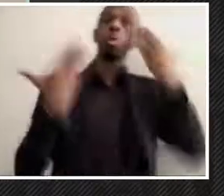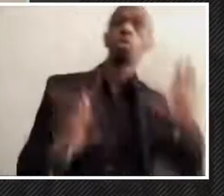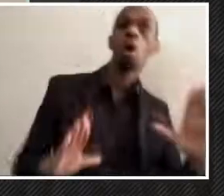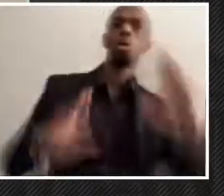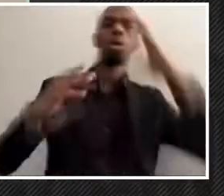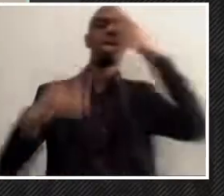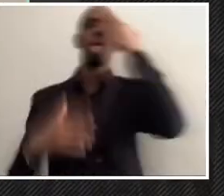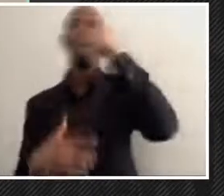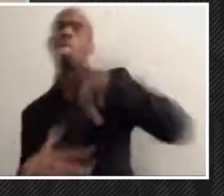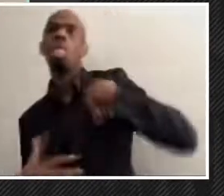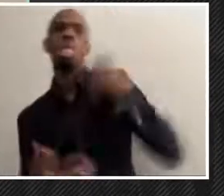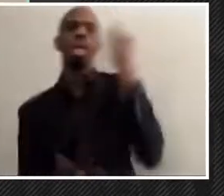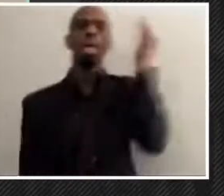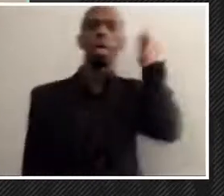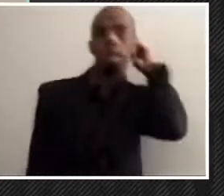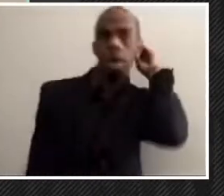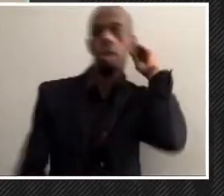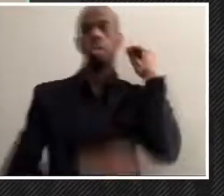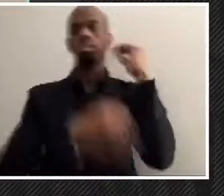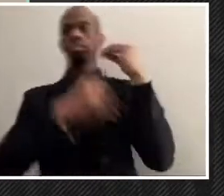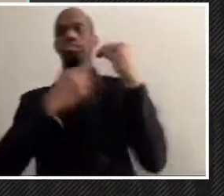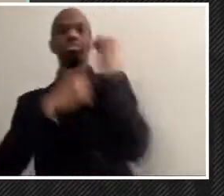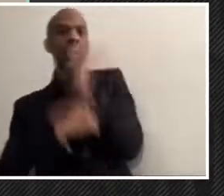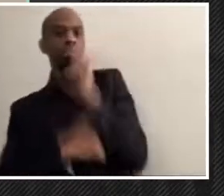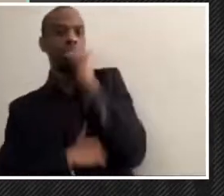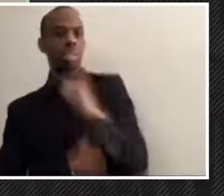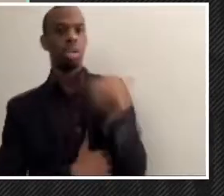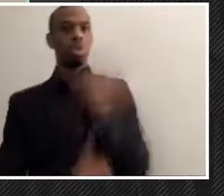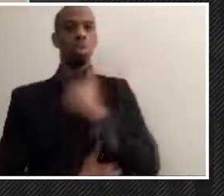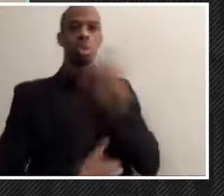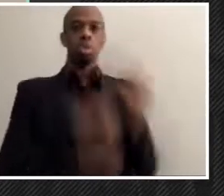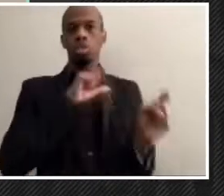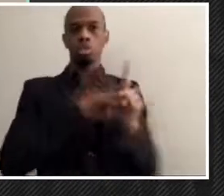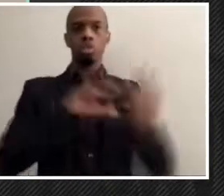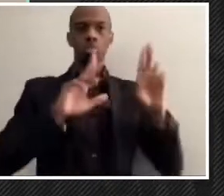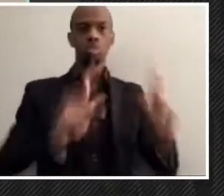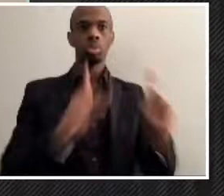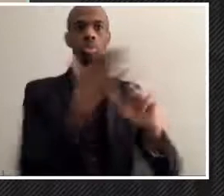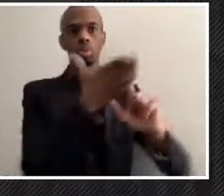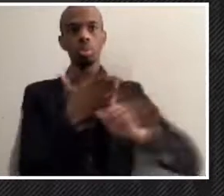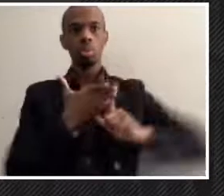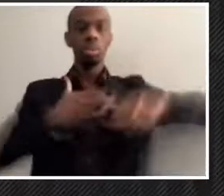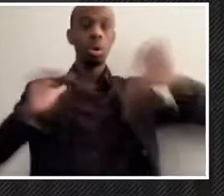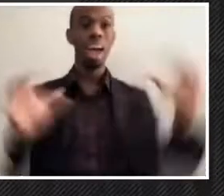up to make sure that we're demanding action for the issues that mostly affect us.